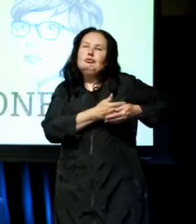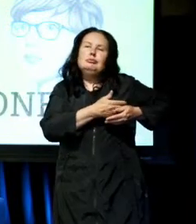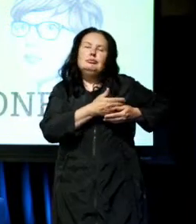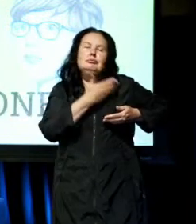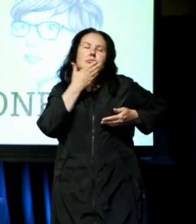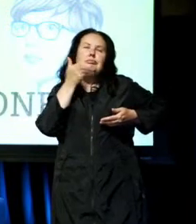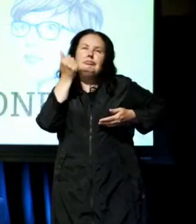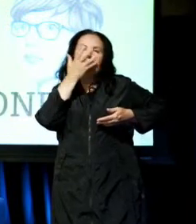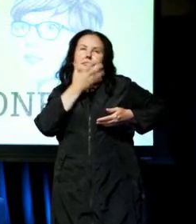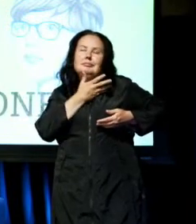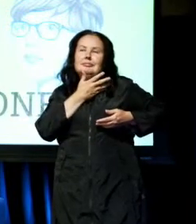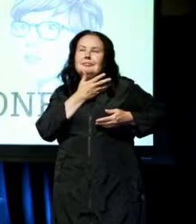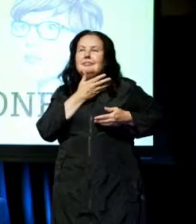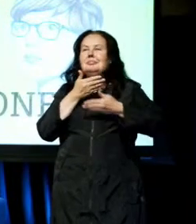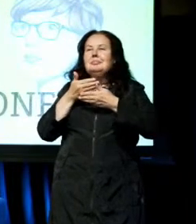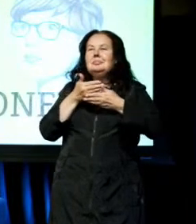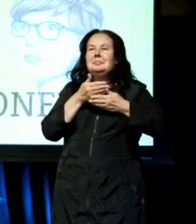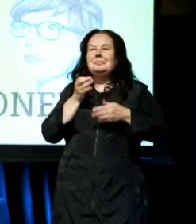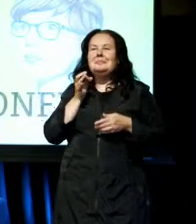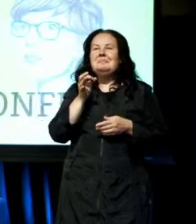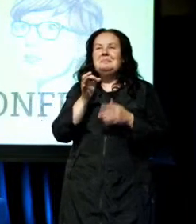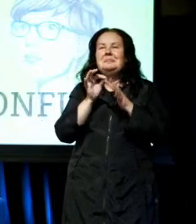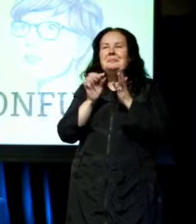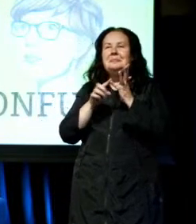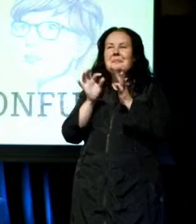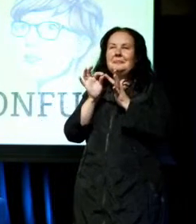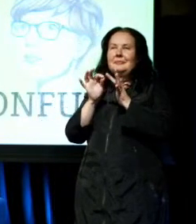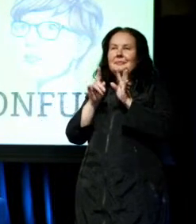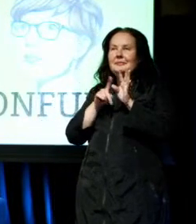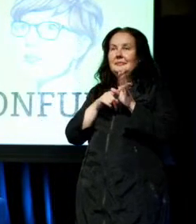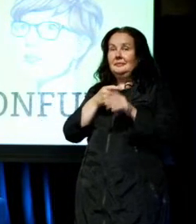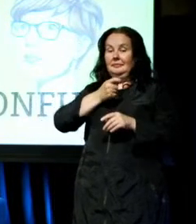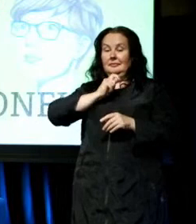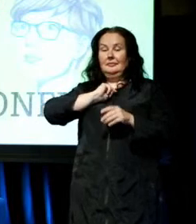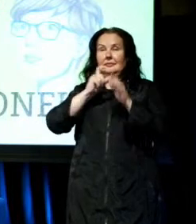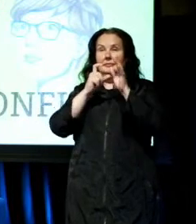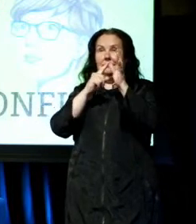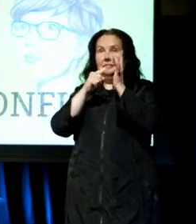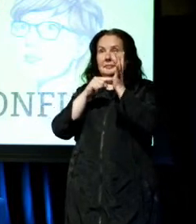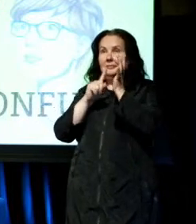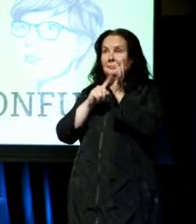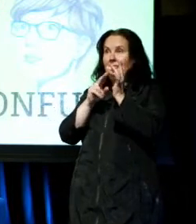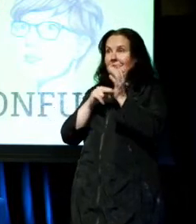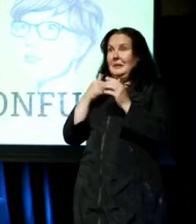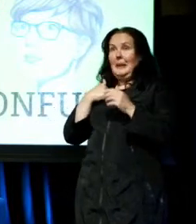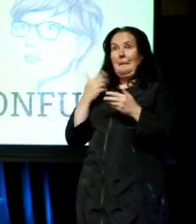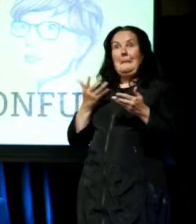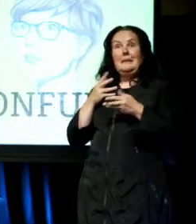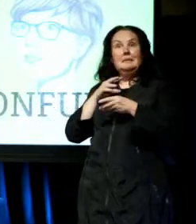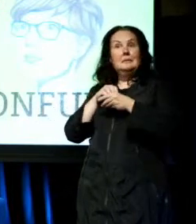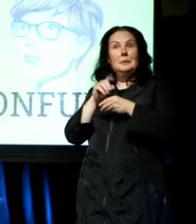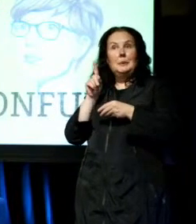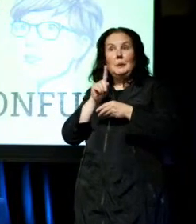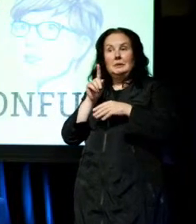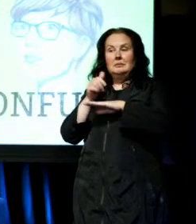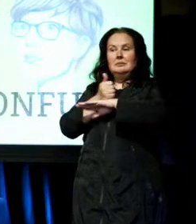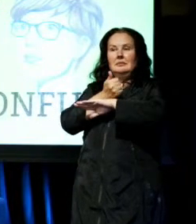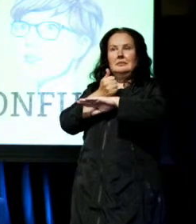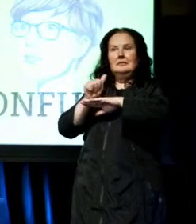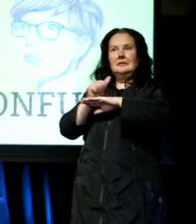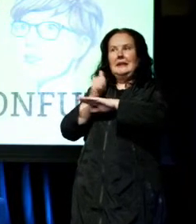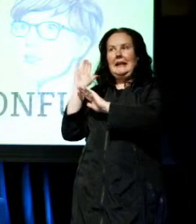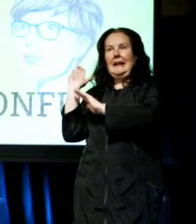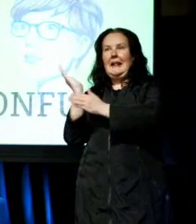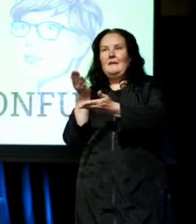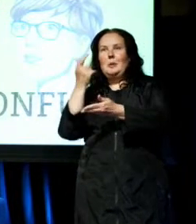I was holding a guide dog puppy. In the episode, I was playing delivery person number one, can I just say? Yeah, where's that other